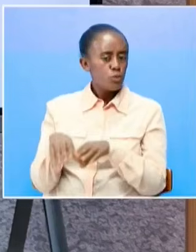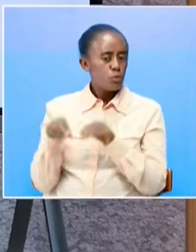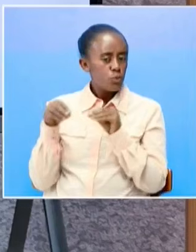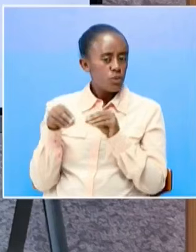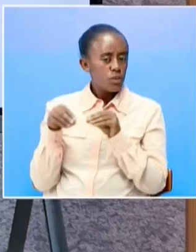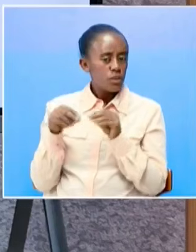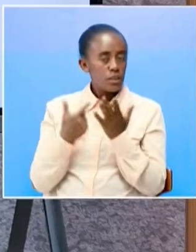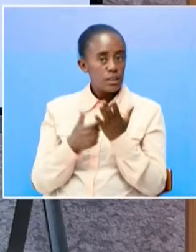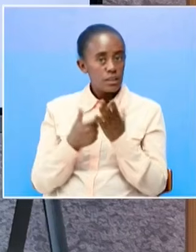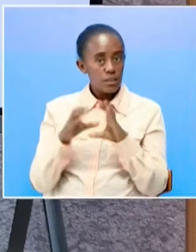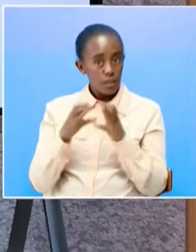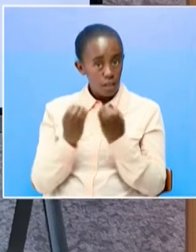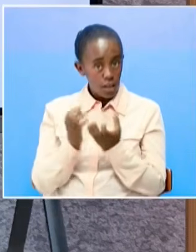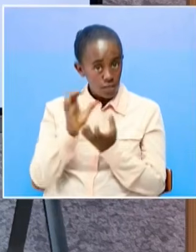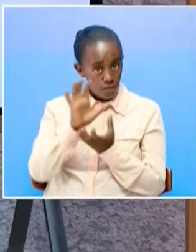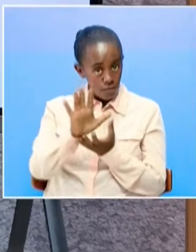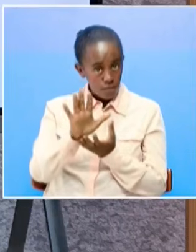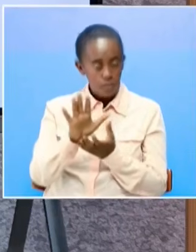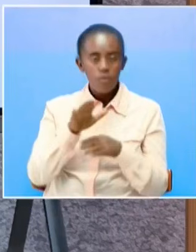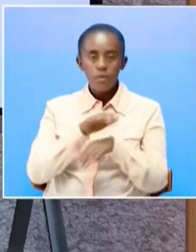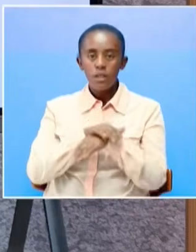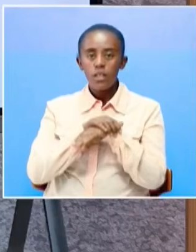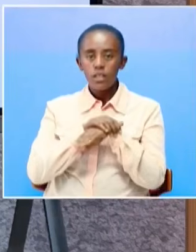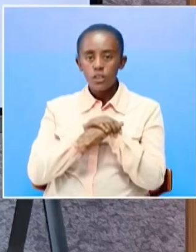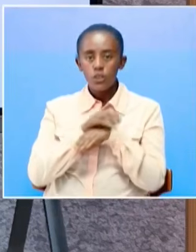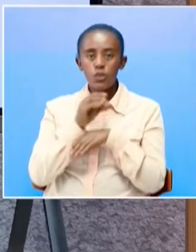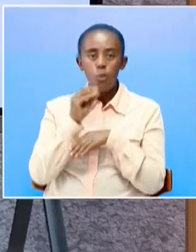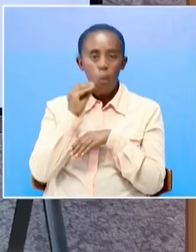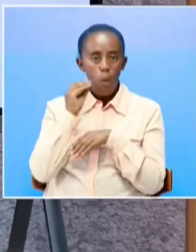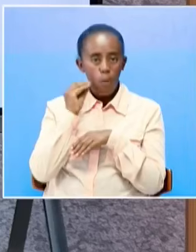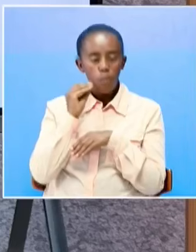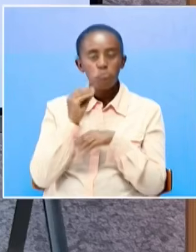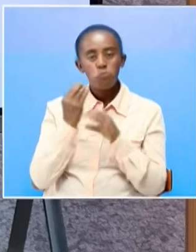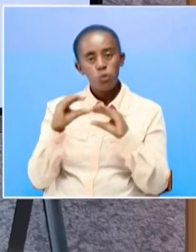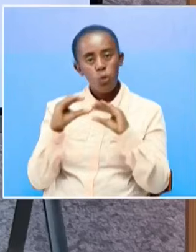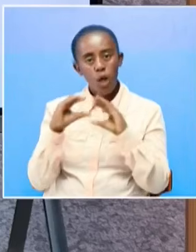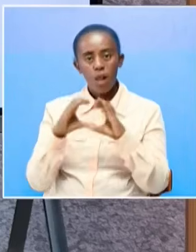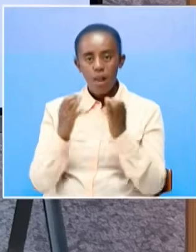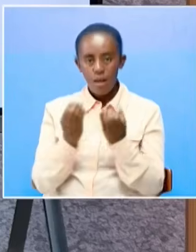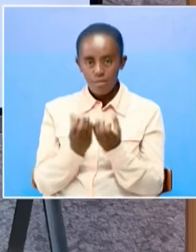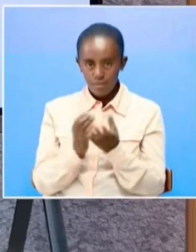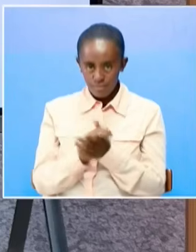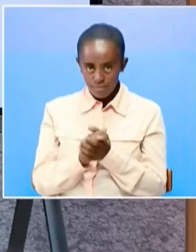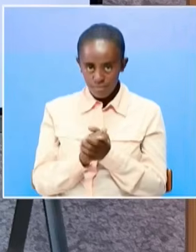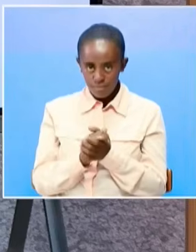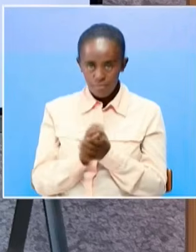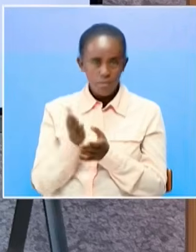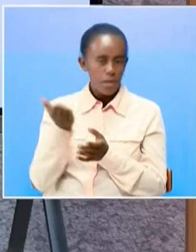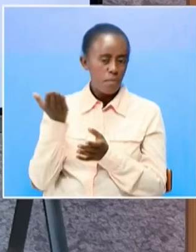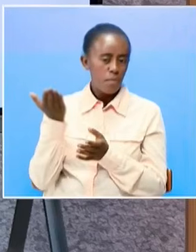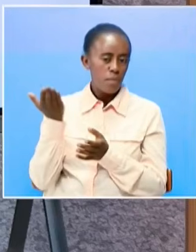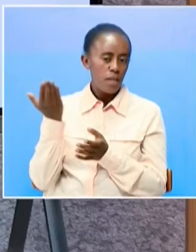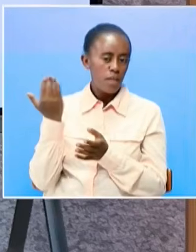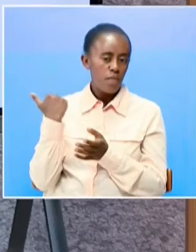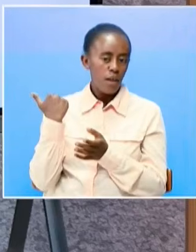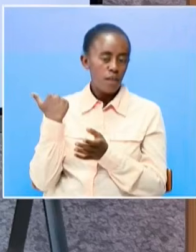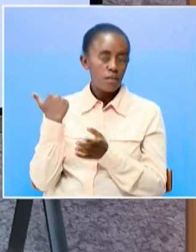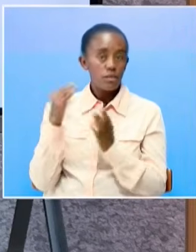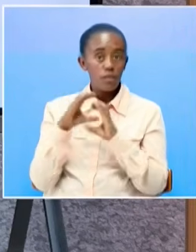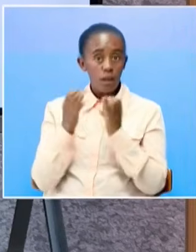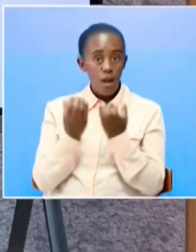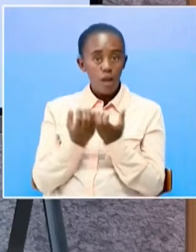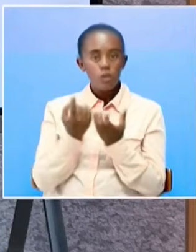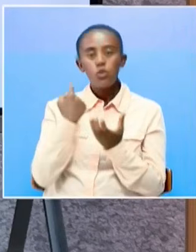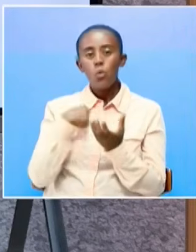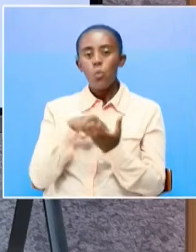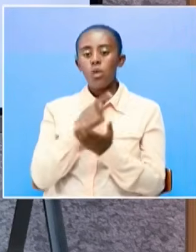this is grade 5 English language home tutorial class. In the previous class, we've talked